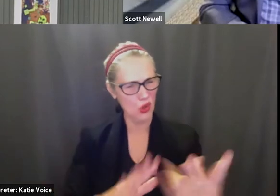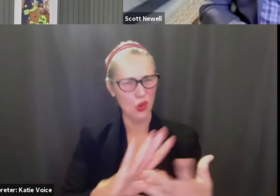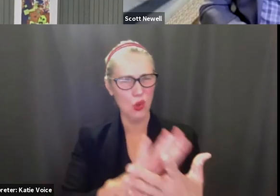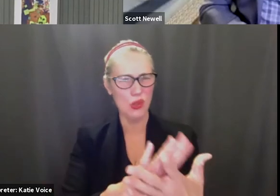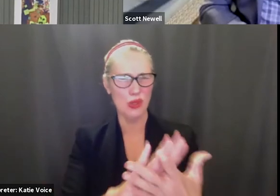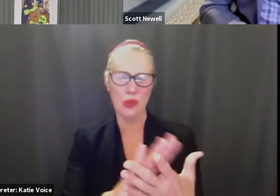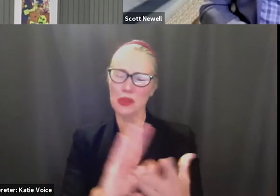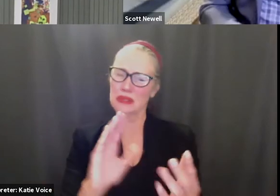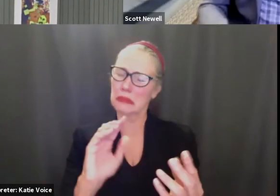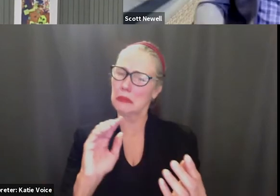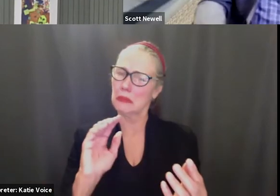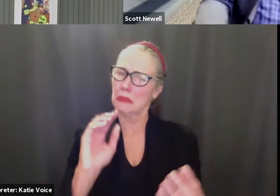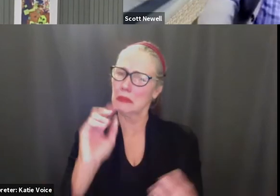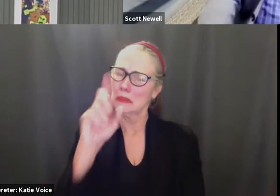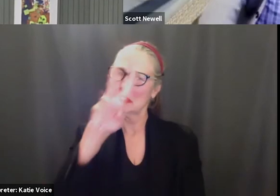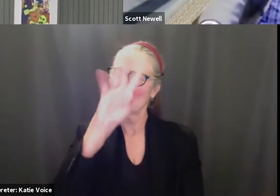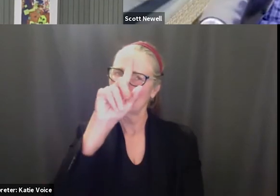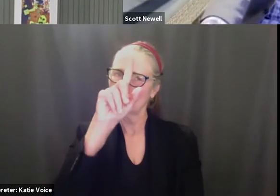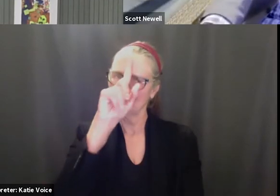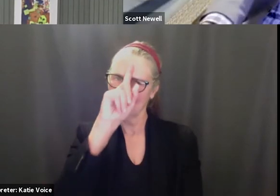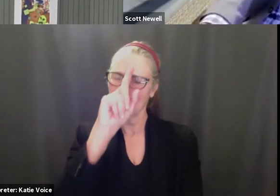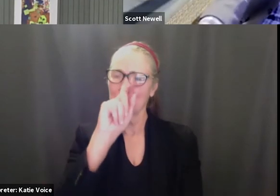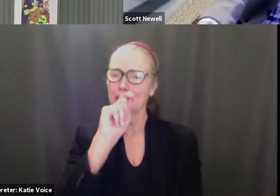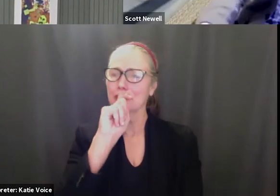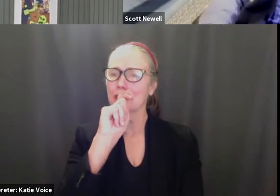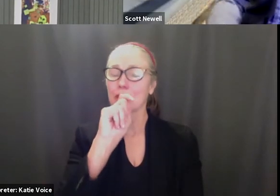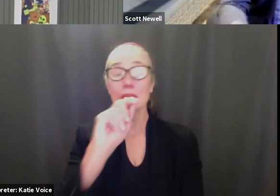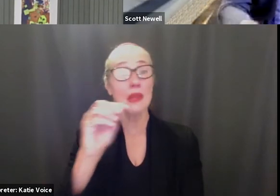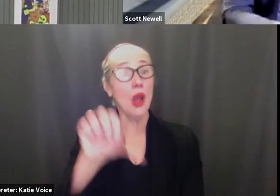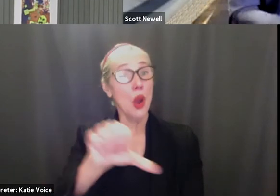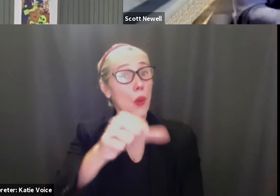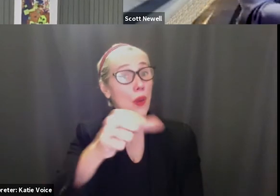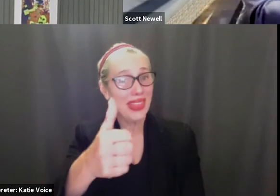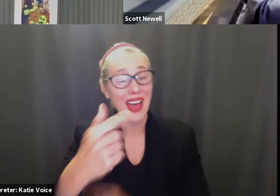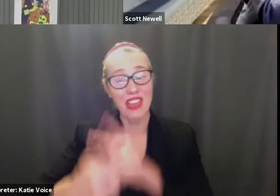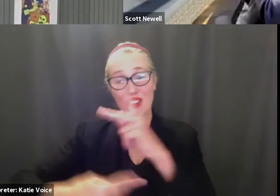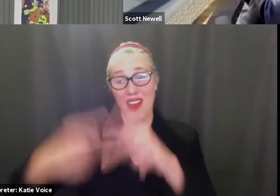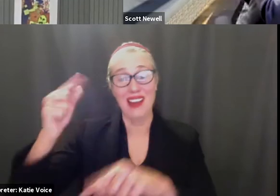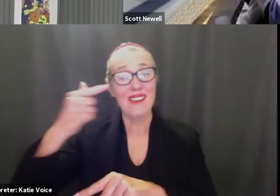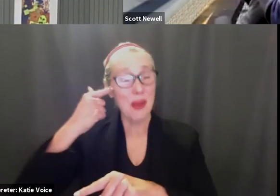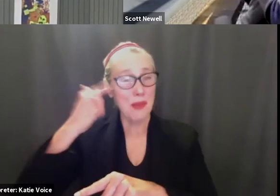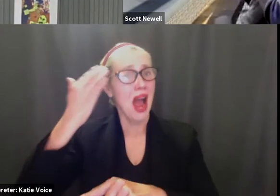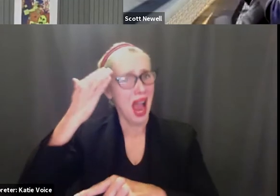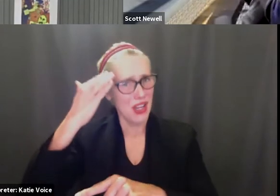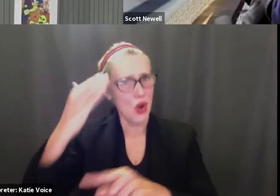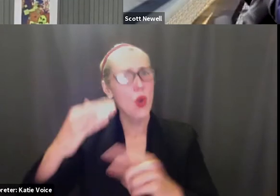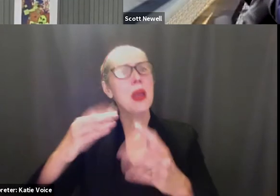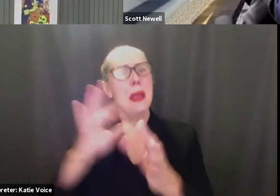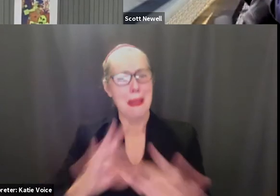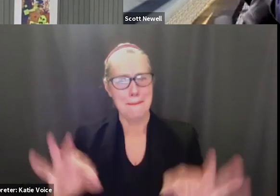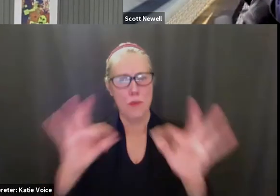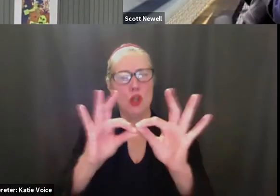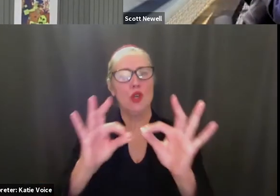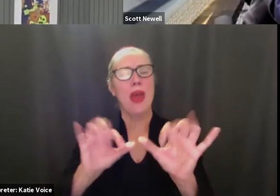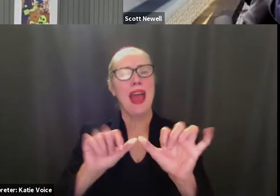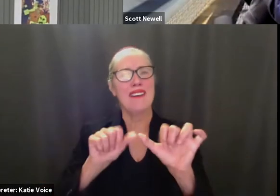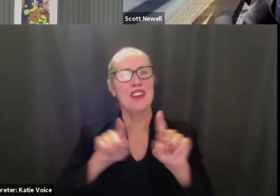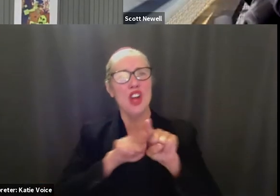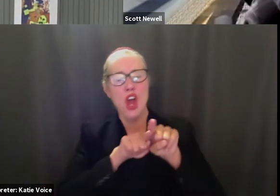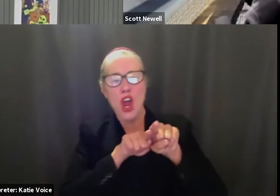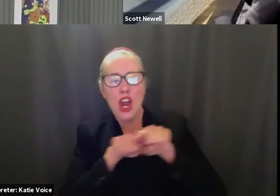obviously with with other uh bodies of government it makes sense to have contin contiguous